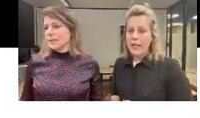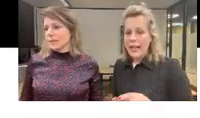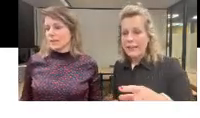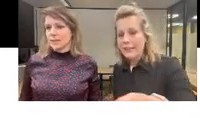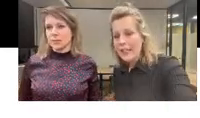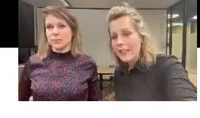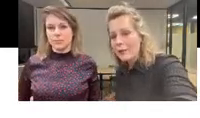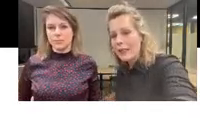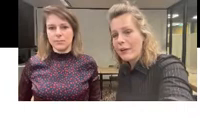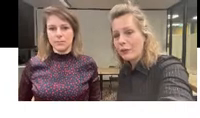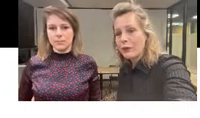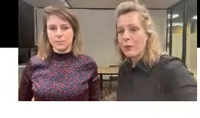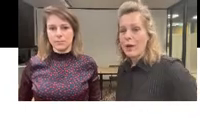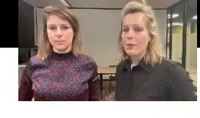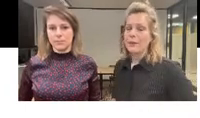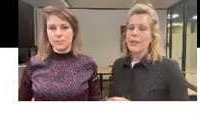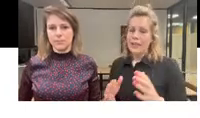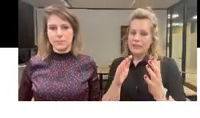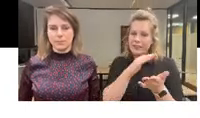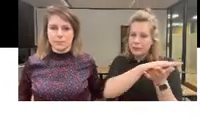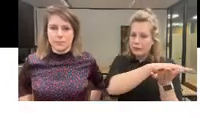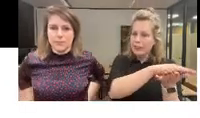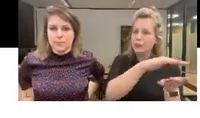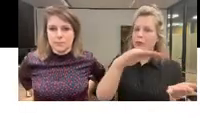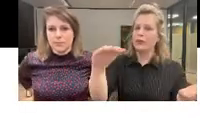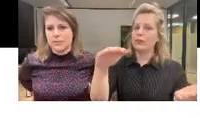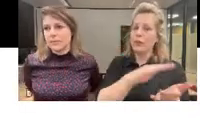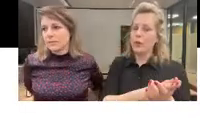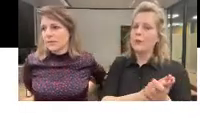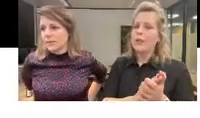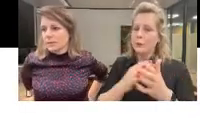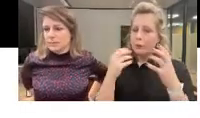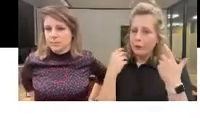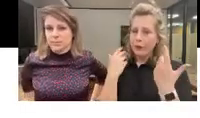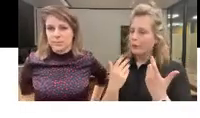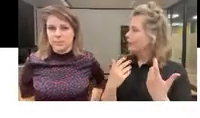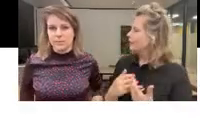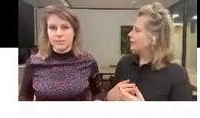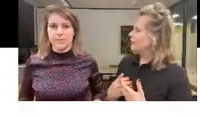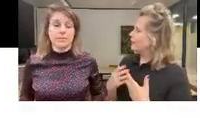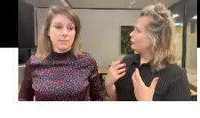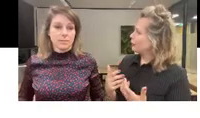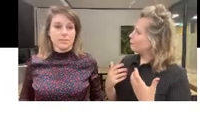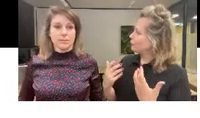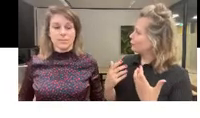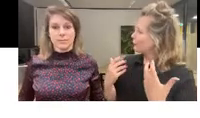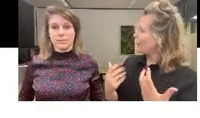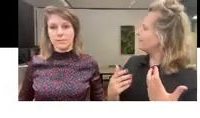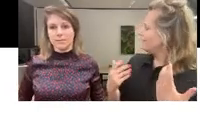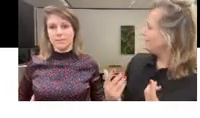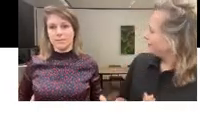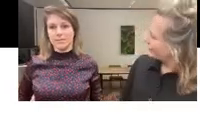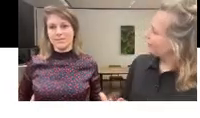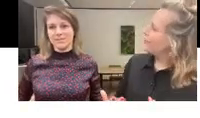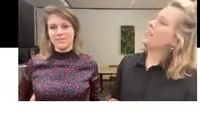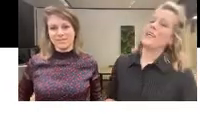treatment. Yes. And even after follow-up, it continued. So we were very shocked,